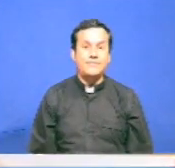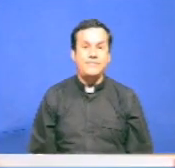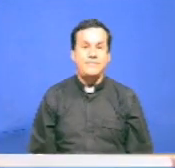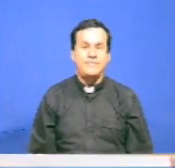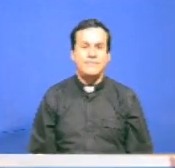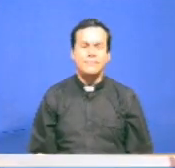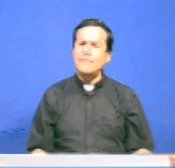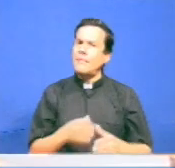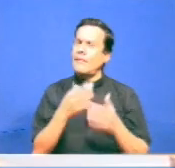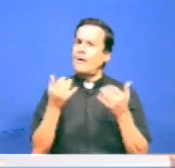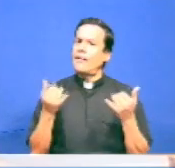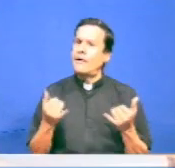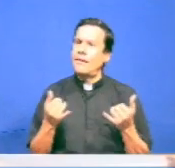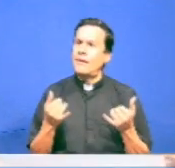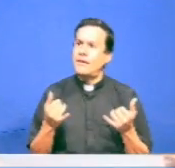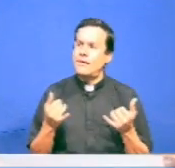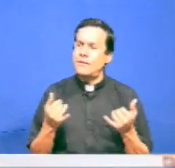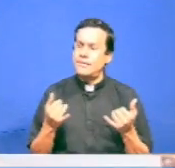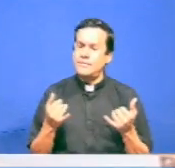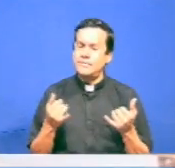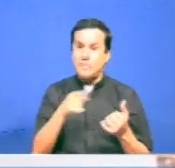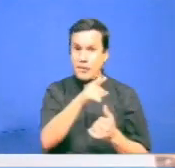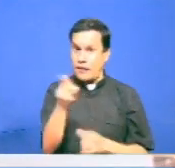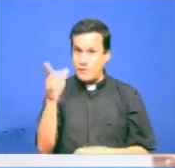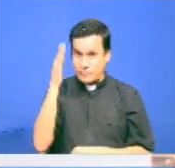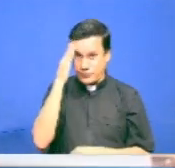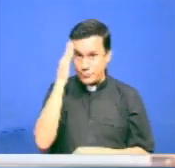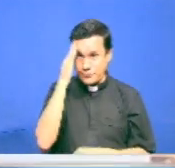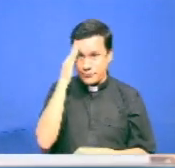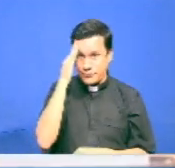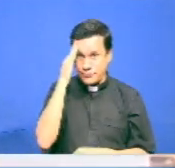And he is sent because I think, as you know,